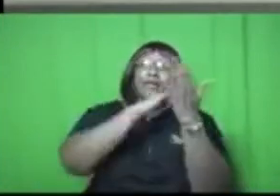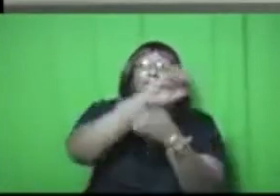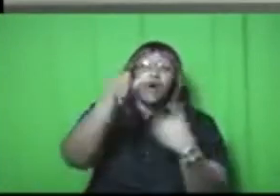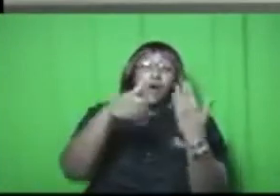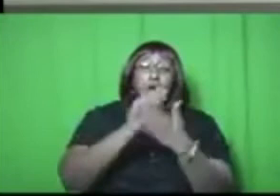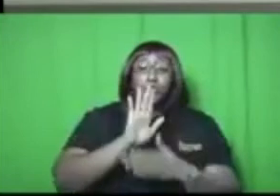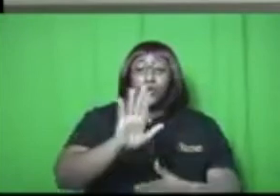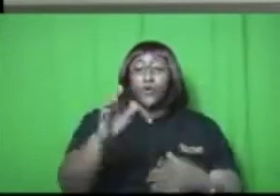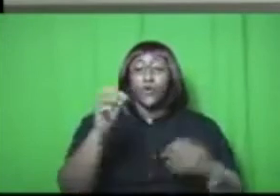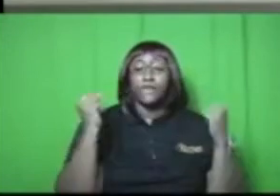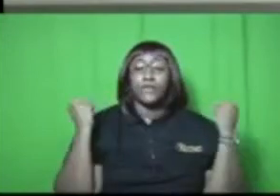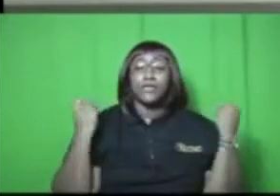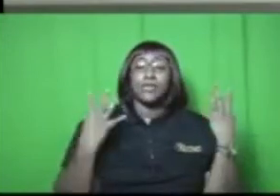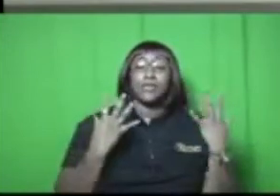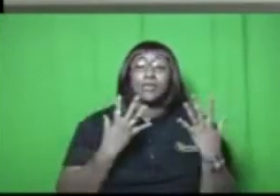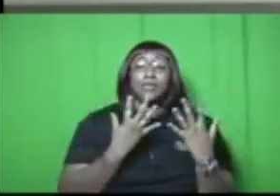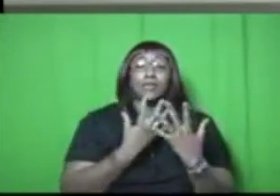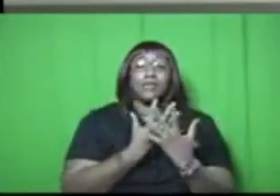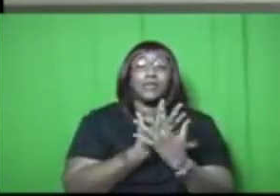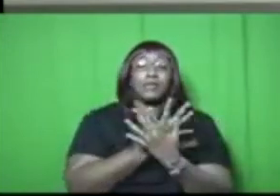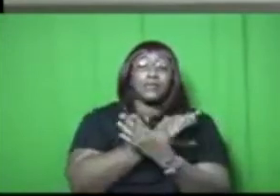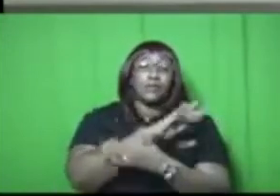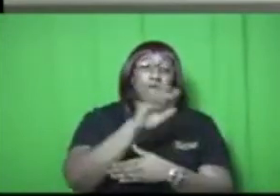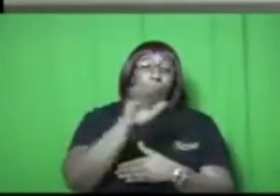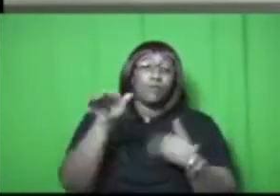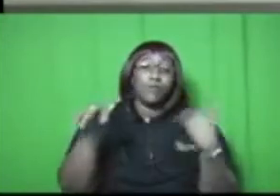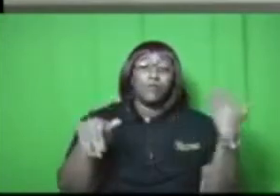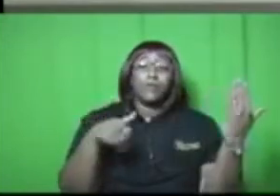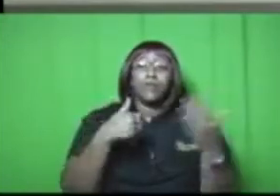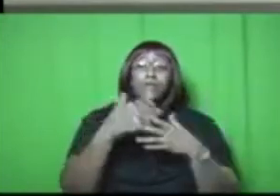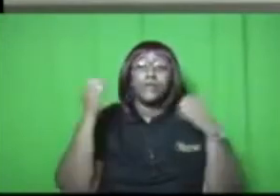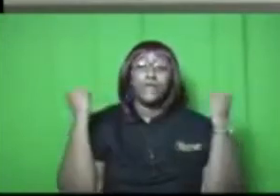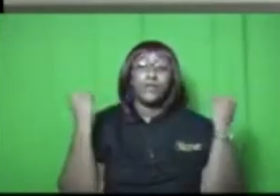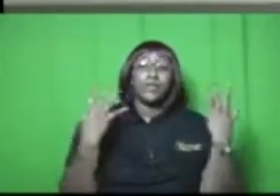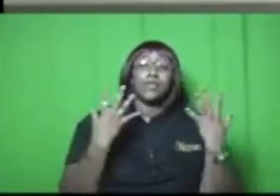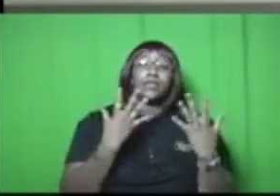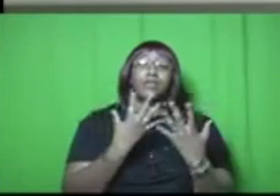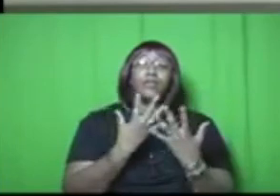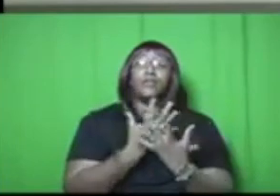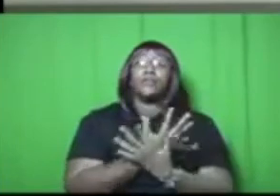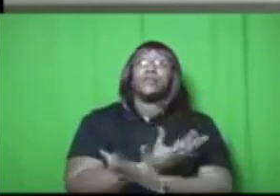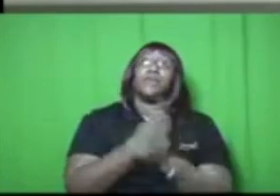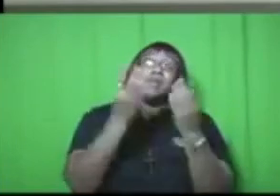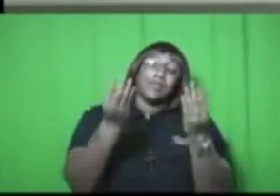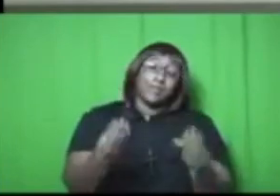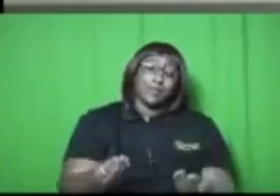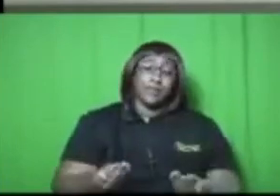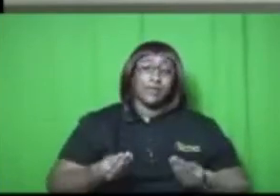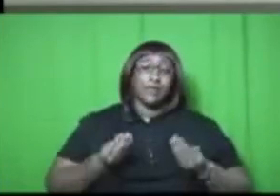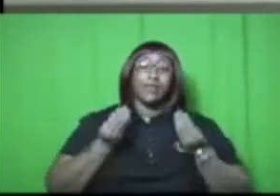Cast all your fears, your fears. Your